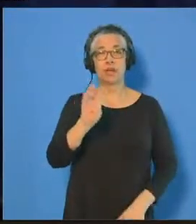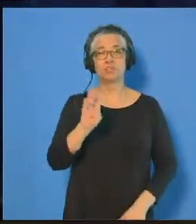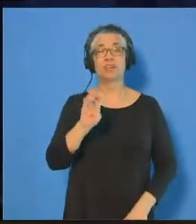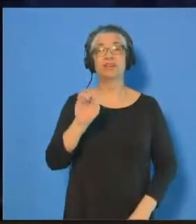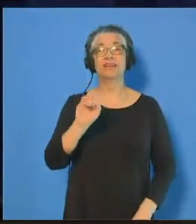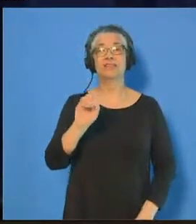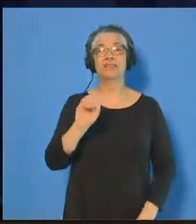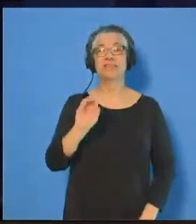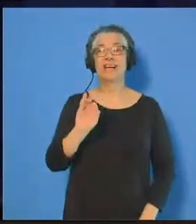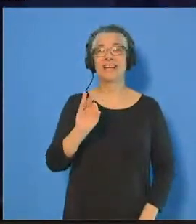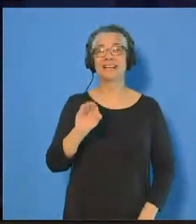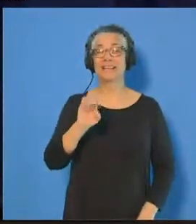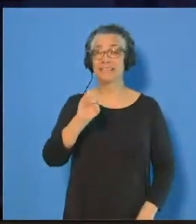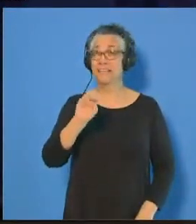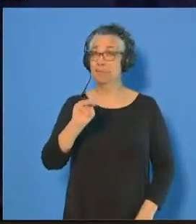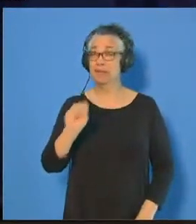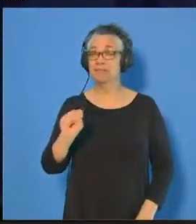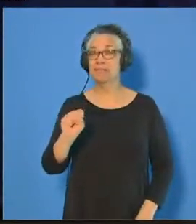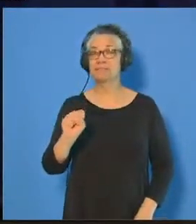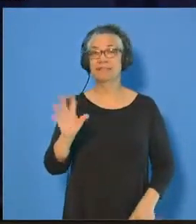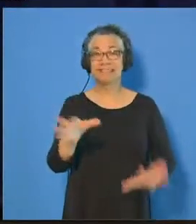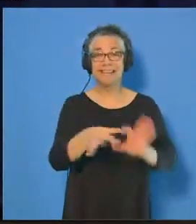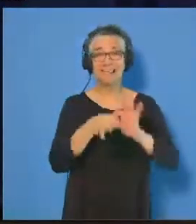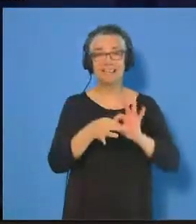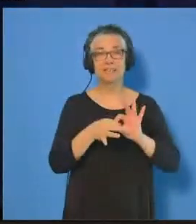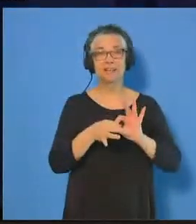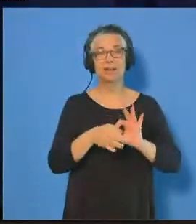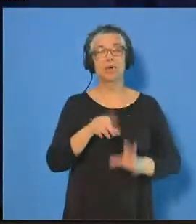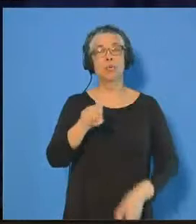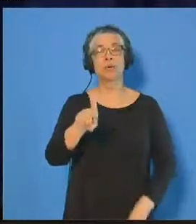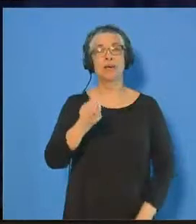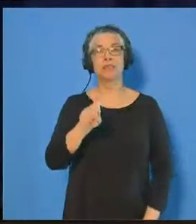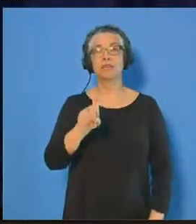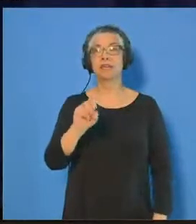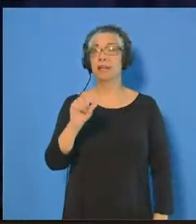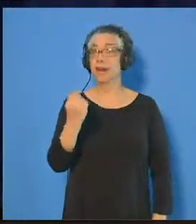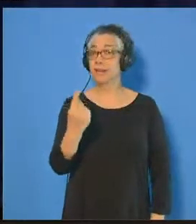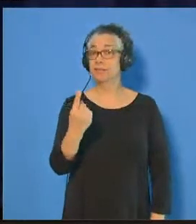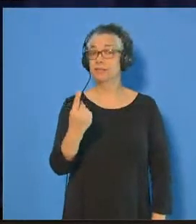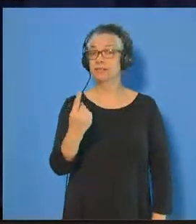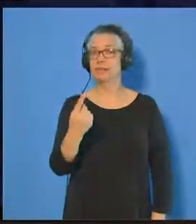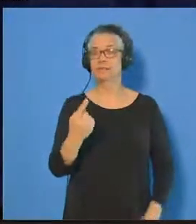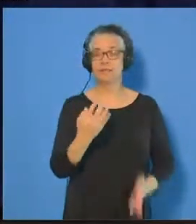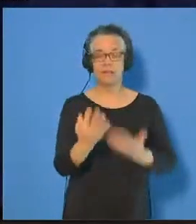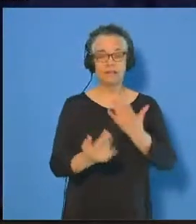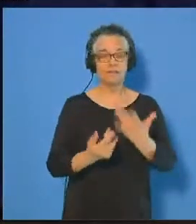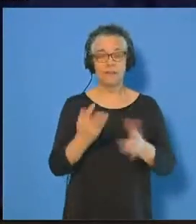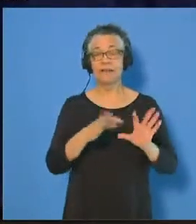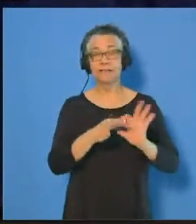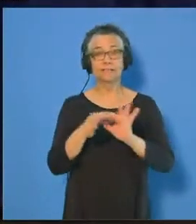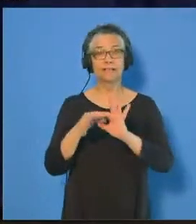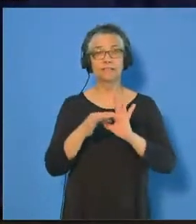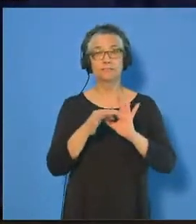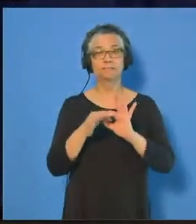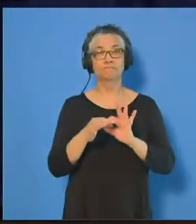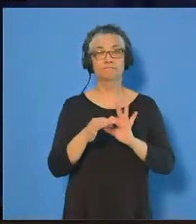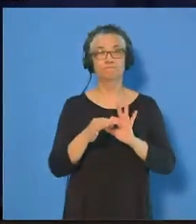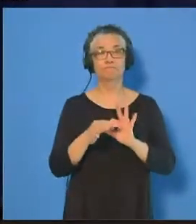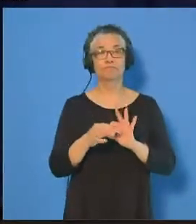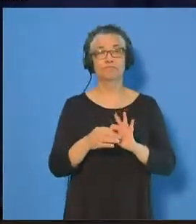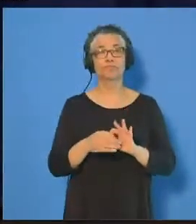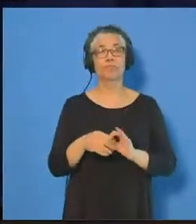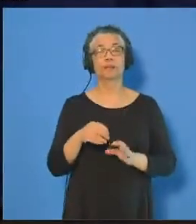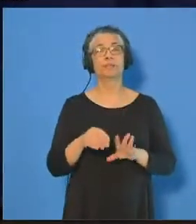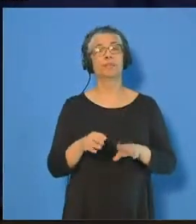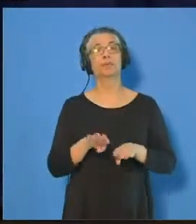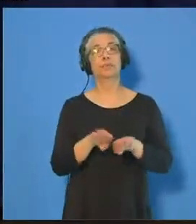409 were EMS related and 111 were fire related. The Bermuda Fire and